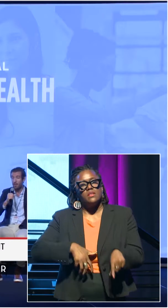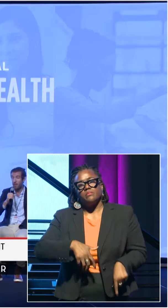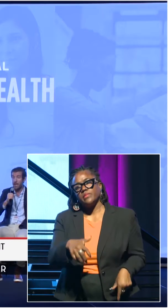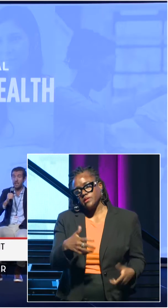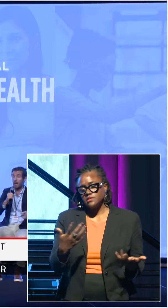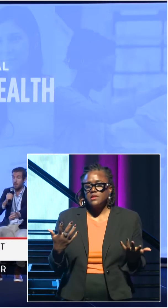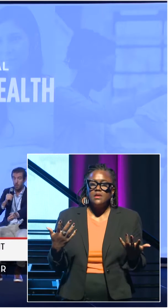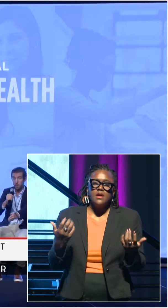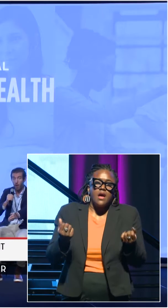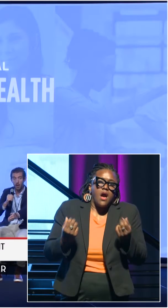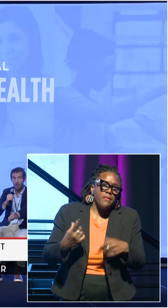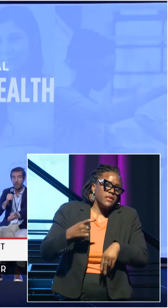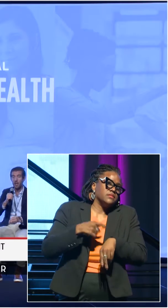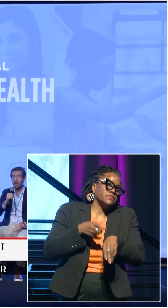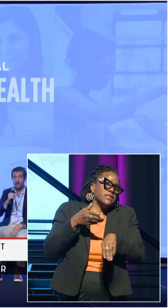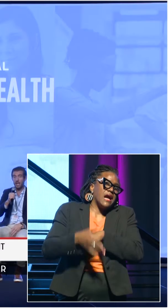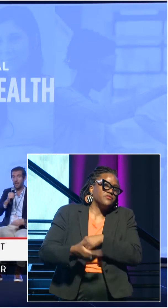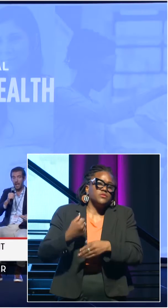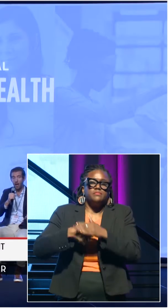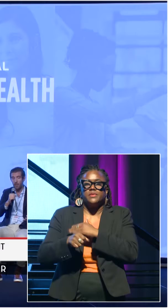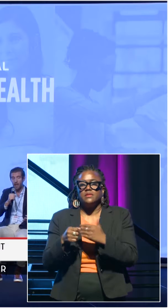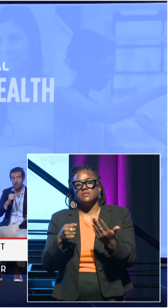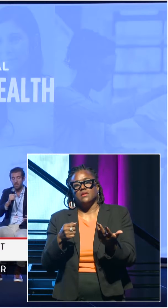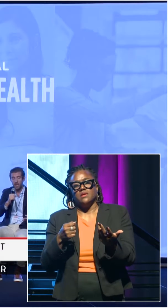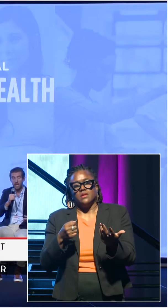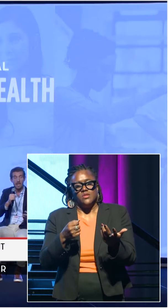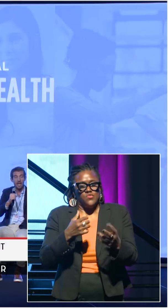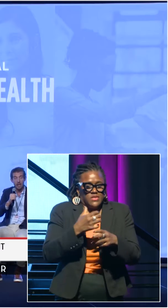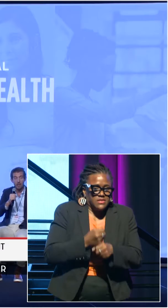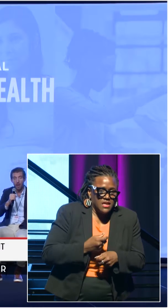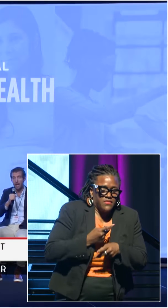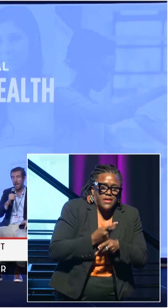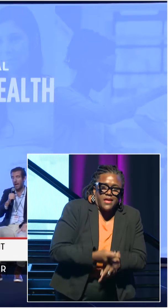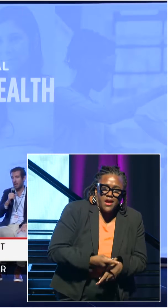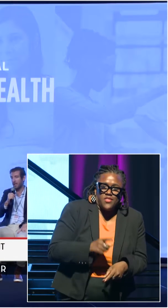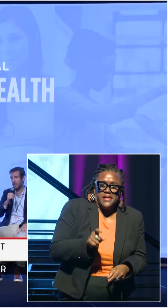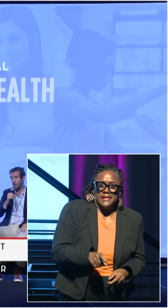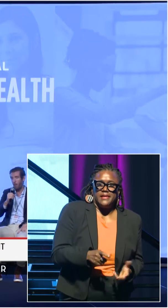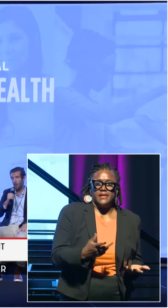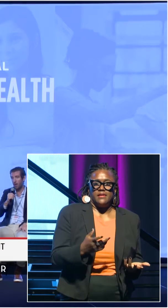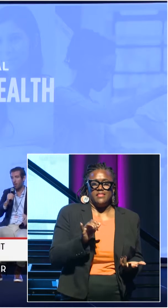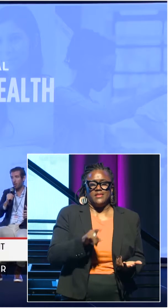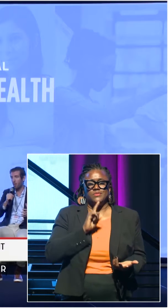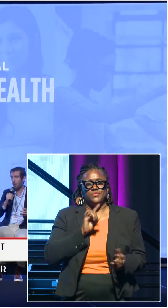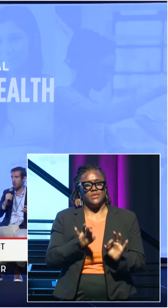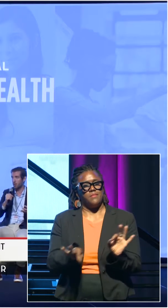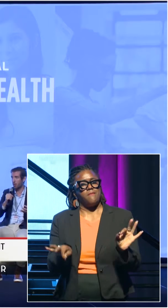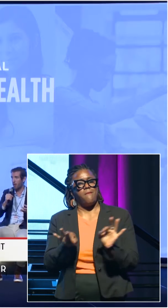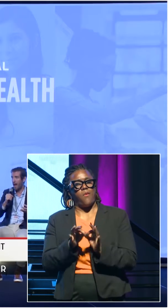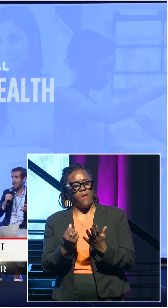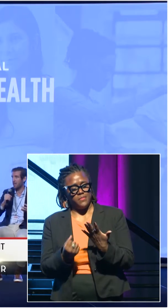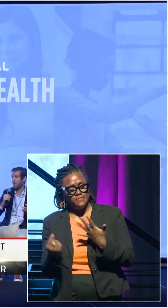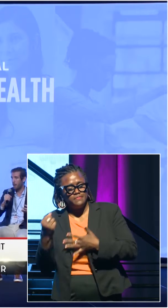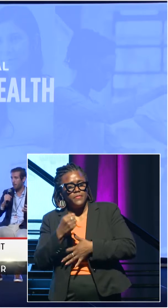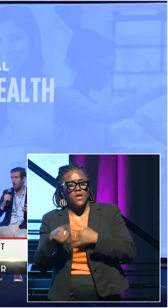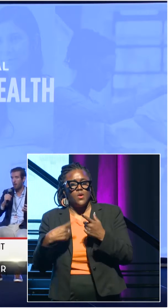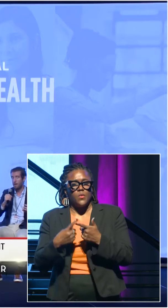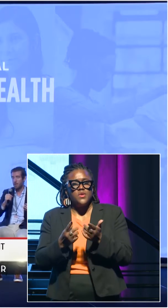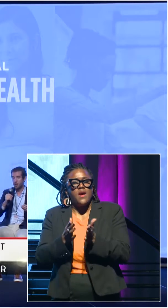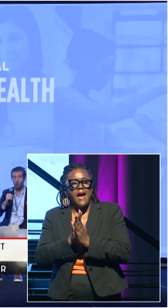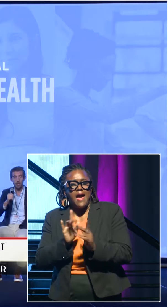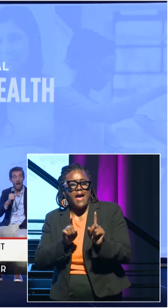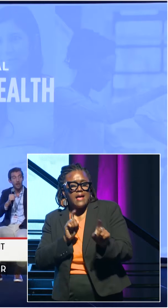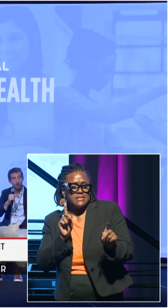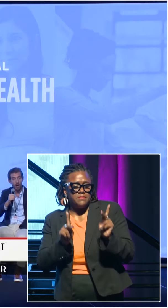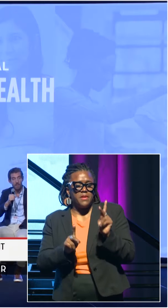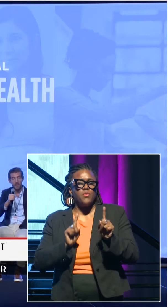and however many times postpartum to get the care that they need, right? And I think that's important when you also start asking people